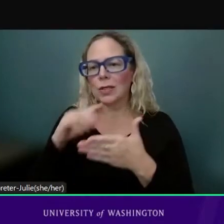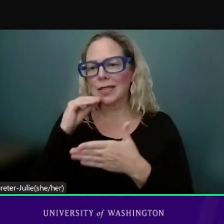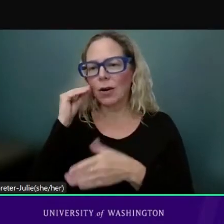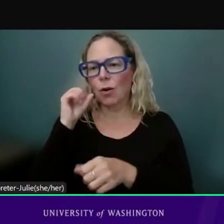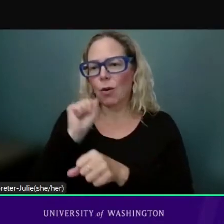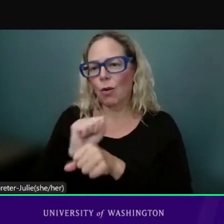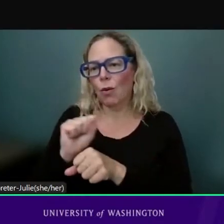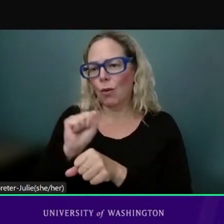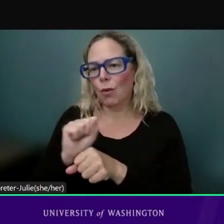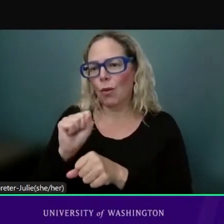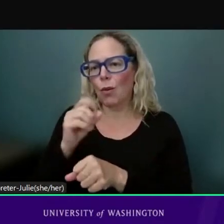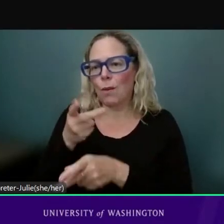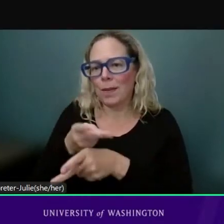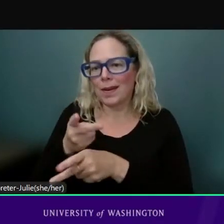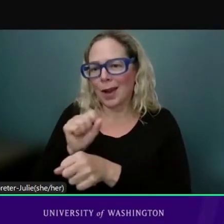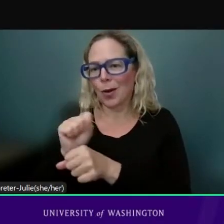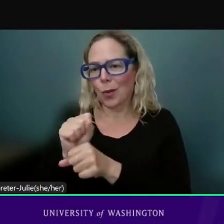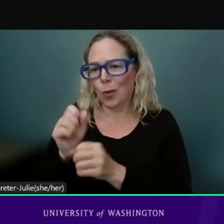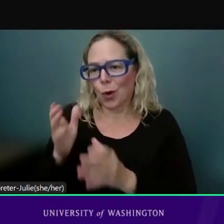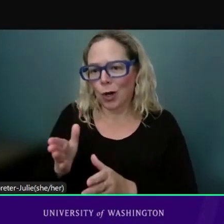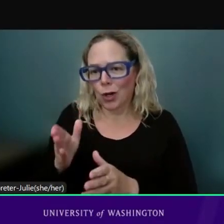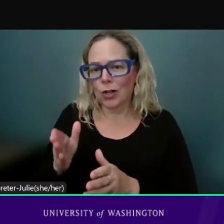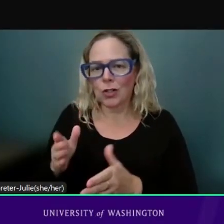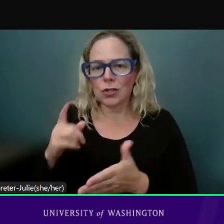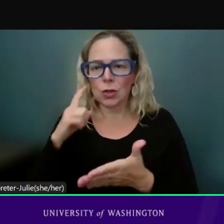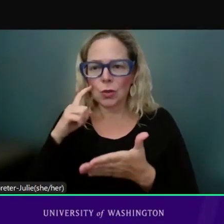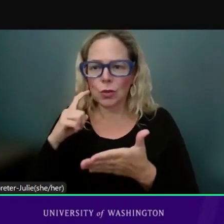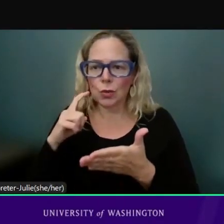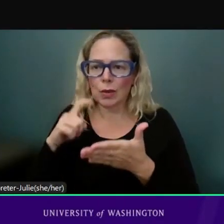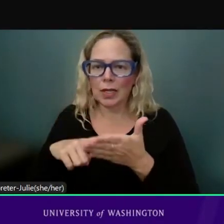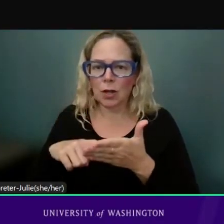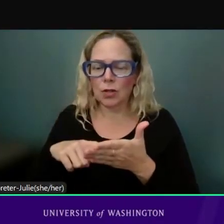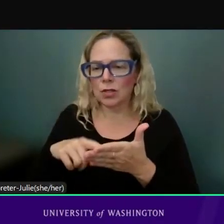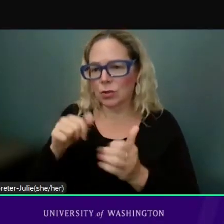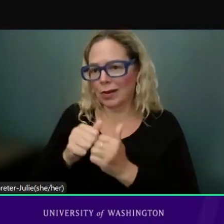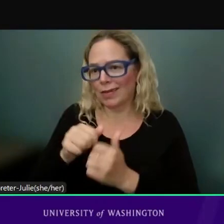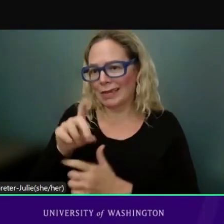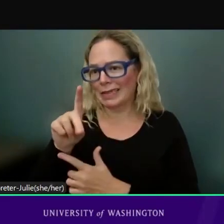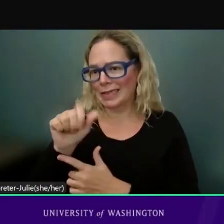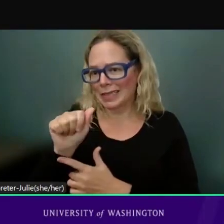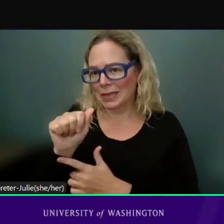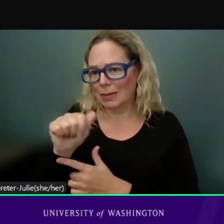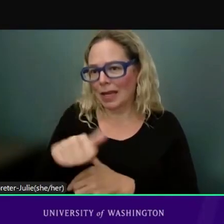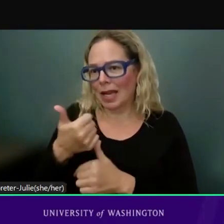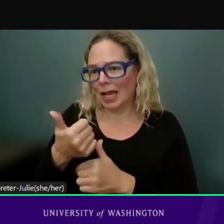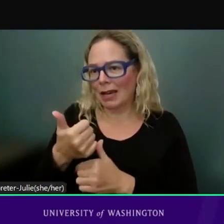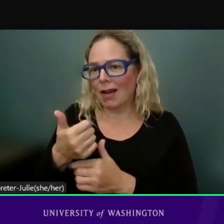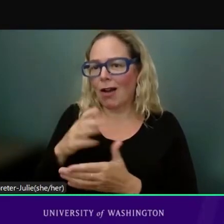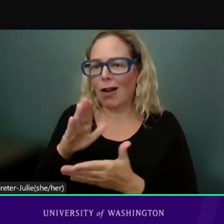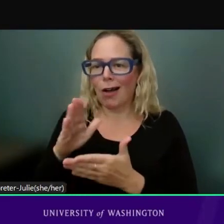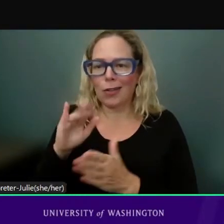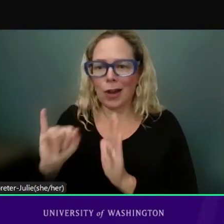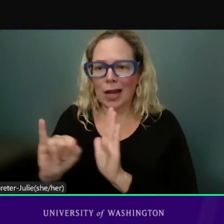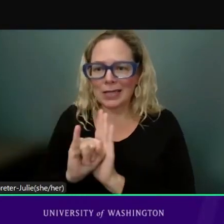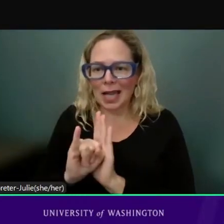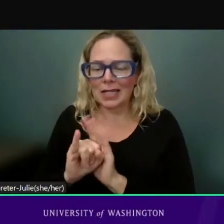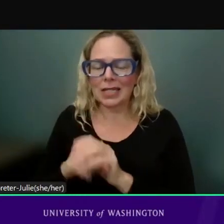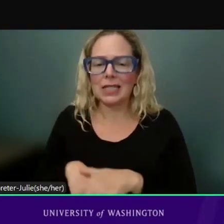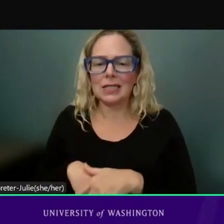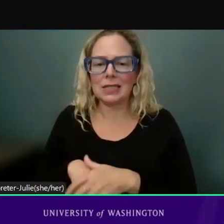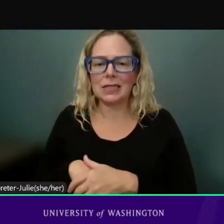showed intersections between disability and other marginalized identities. Compared to those without disabilities, they